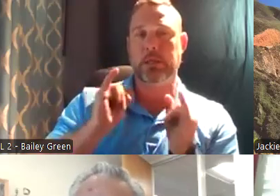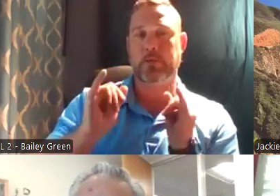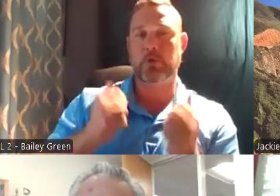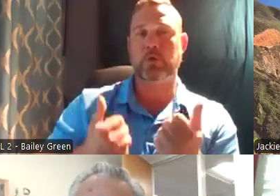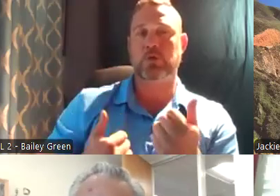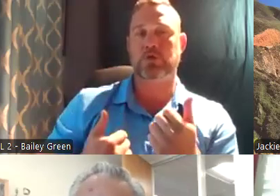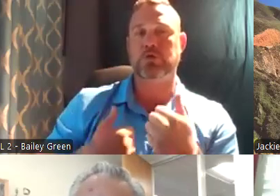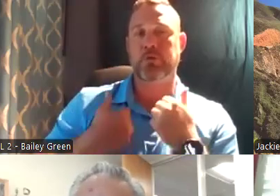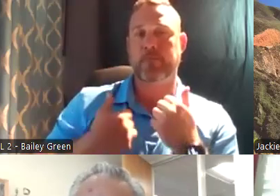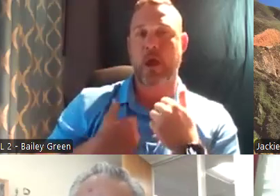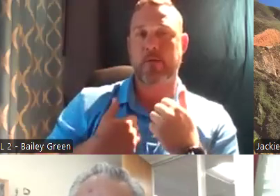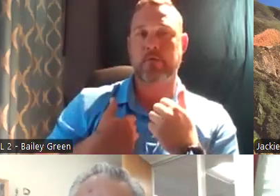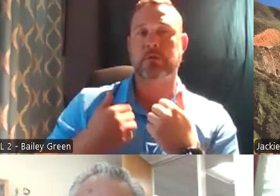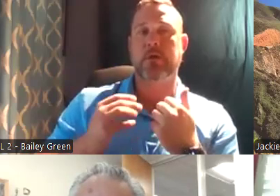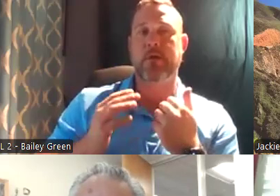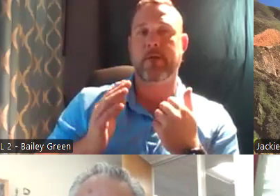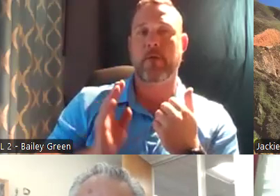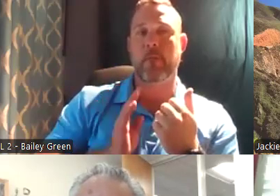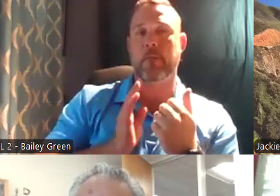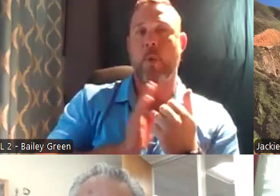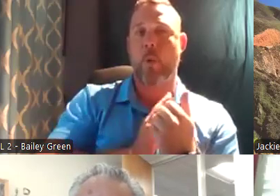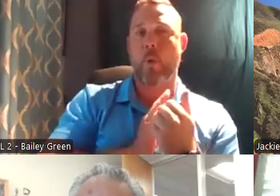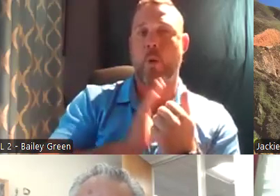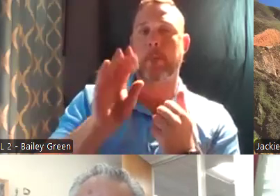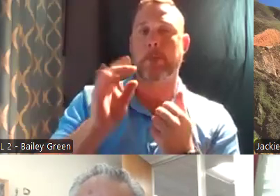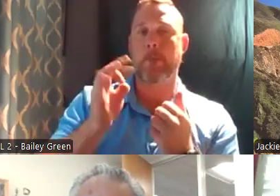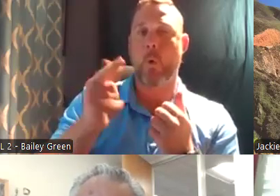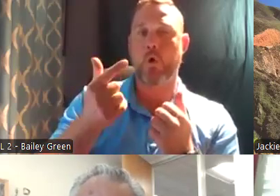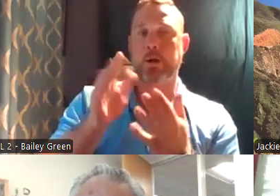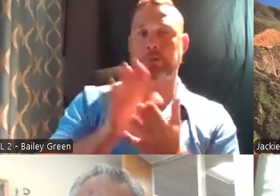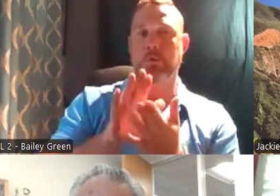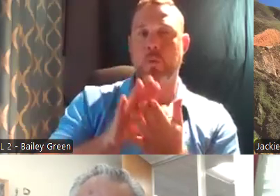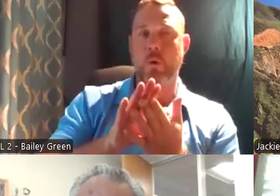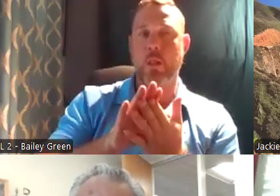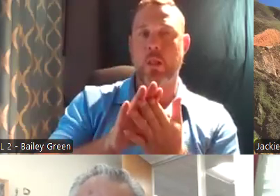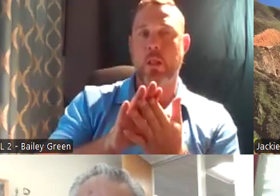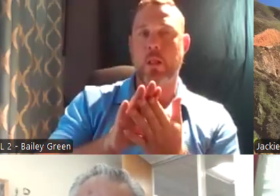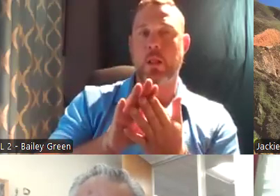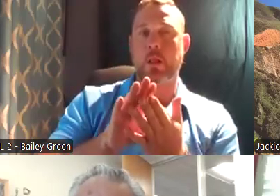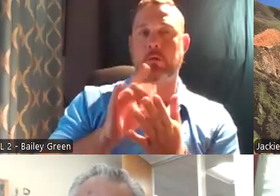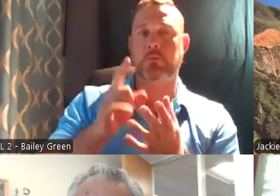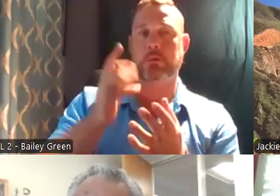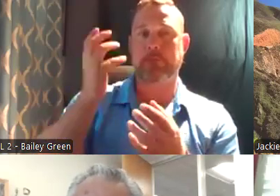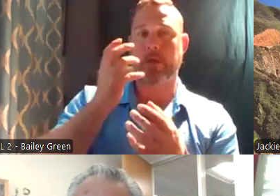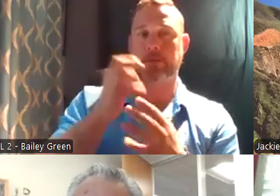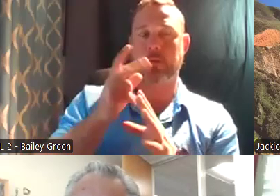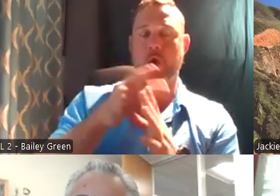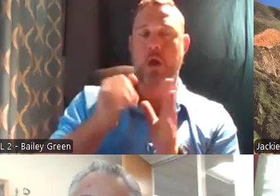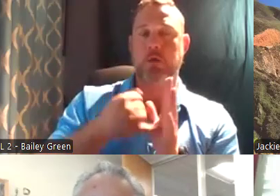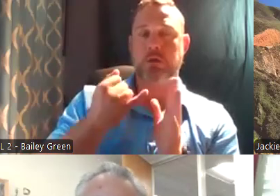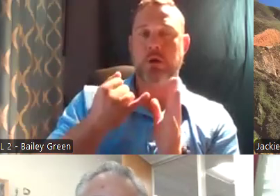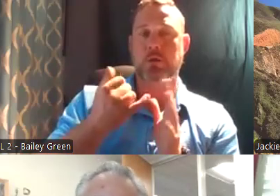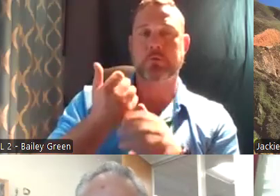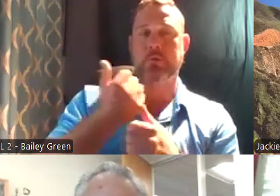survivors of boarding schools that's taking place around the country, which is a really fascinating project. And if there's